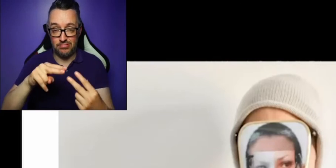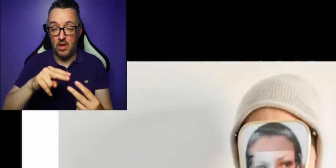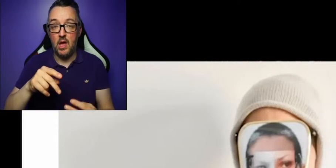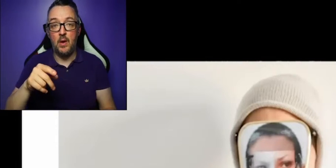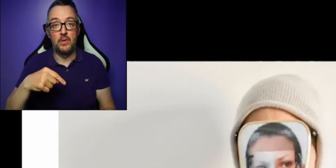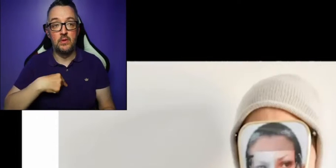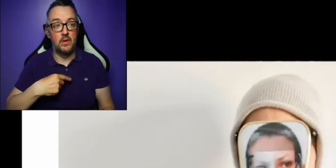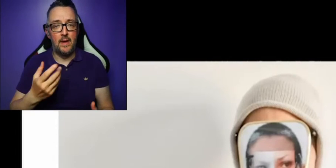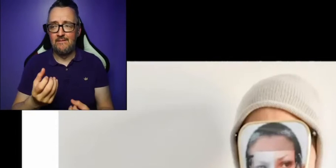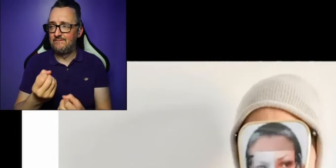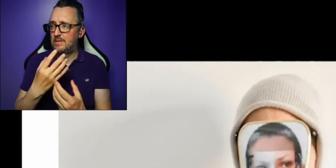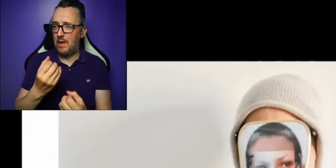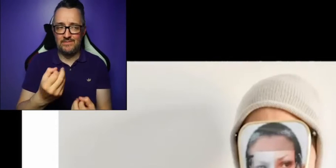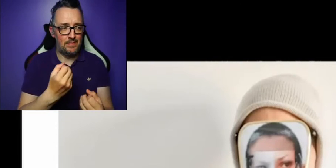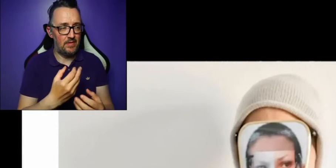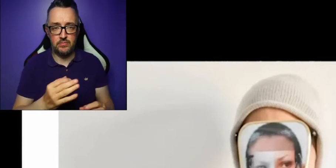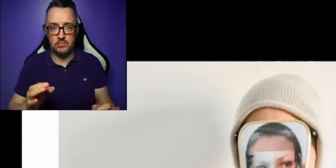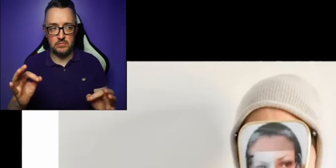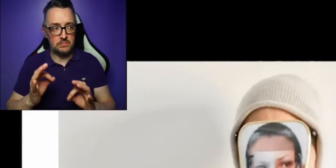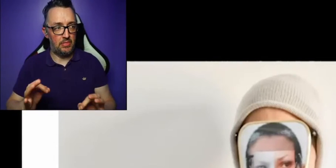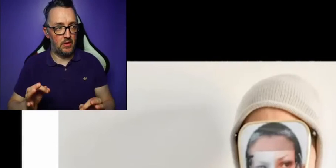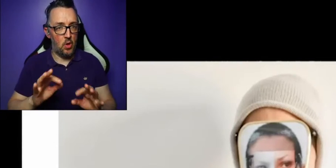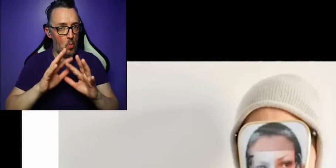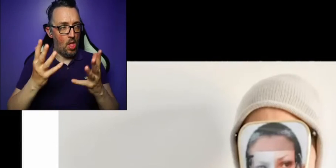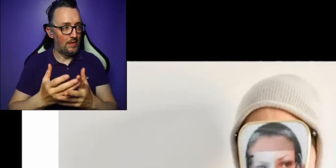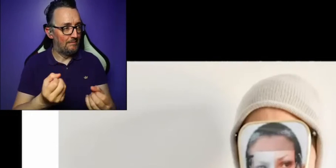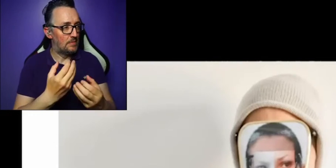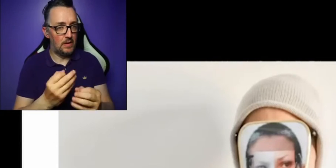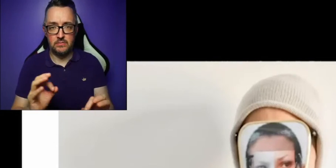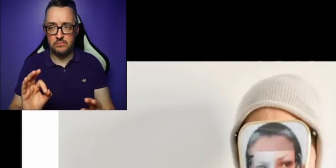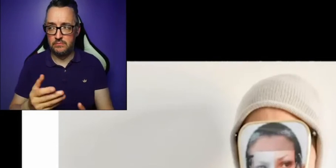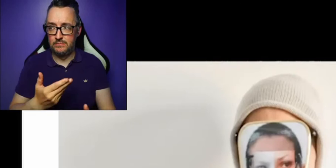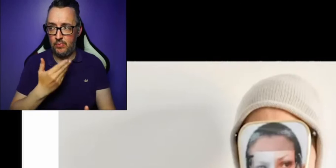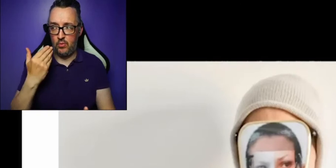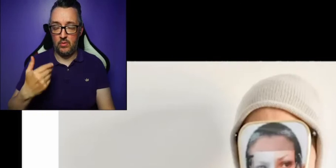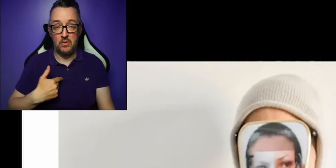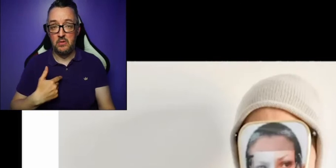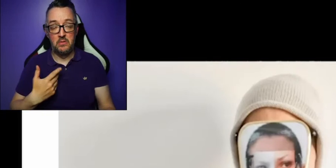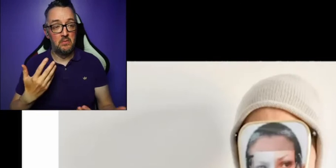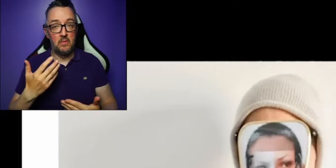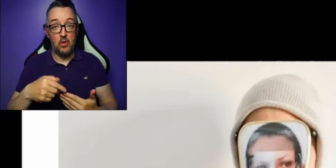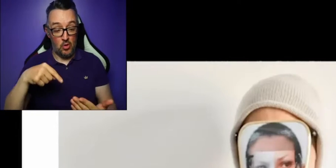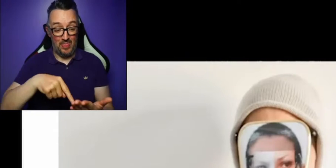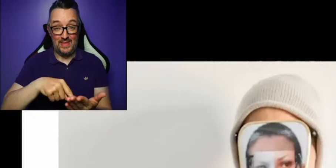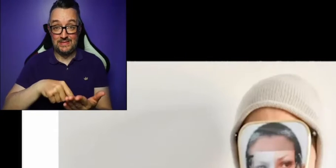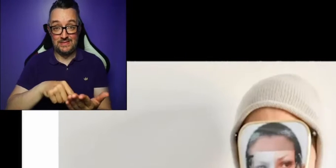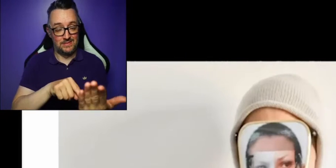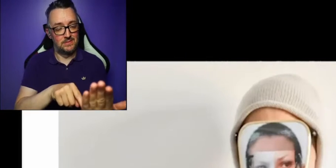getting useful feedback from the world. And so